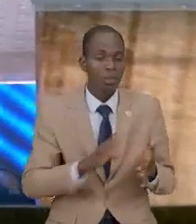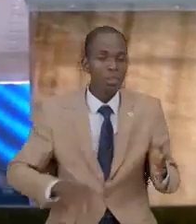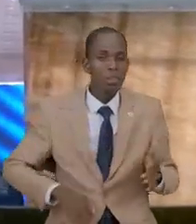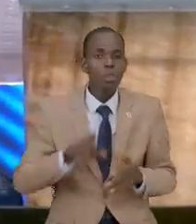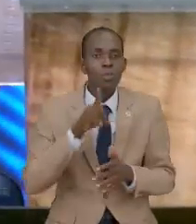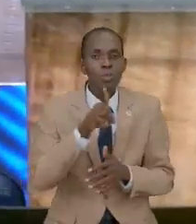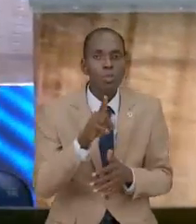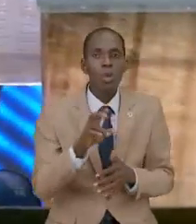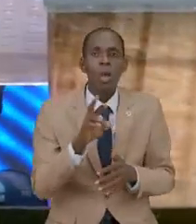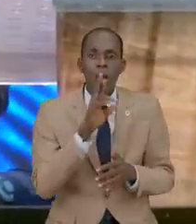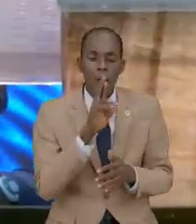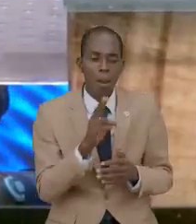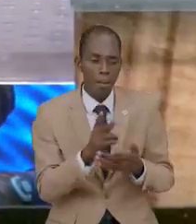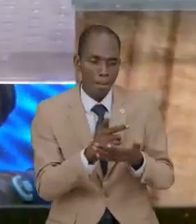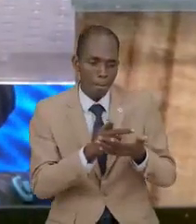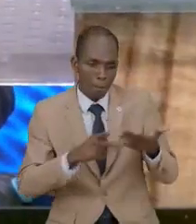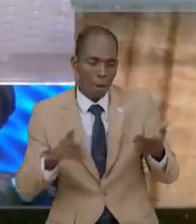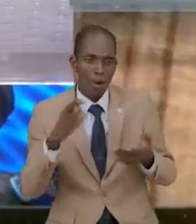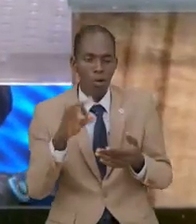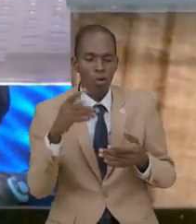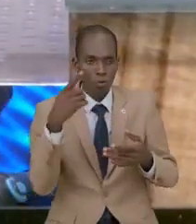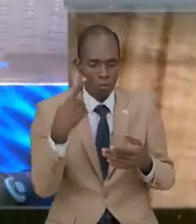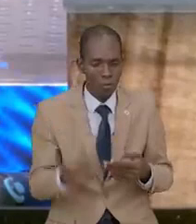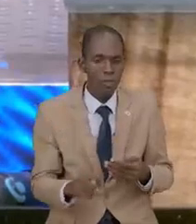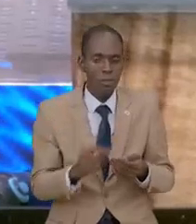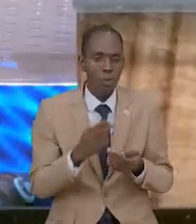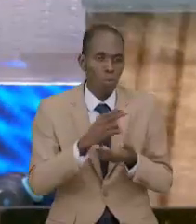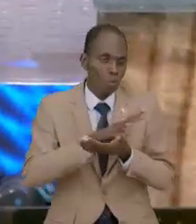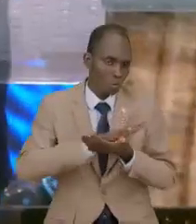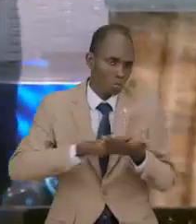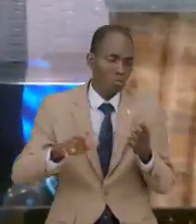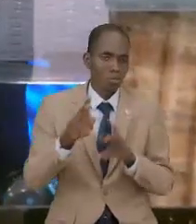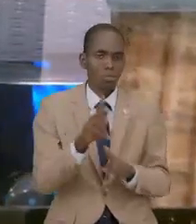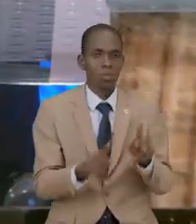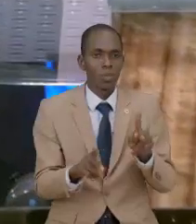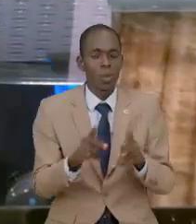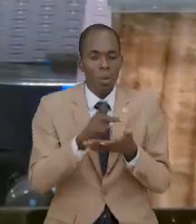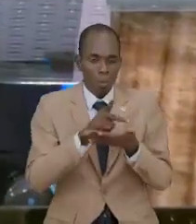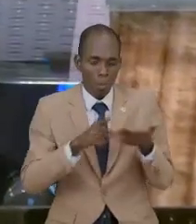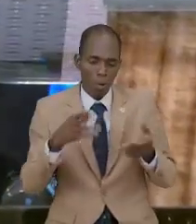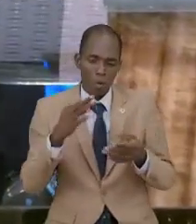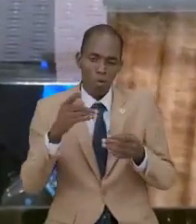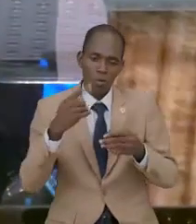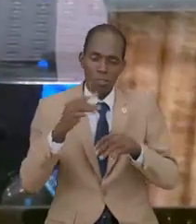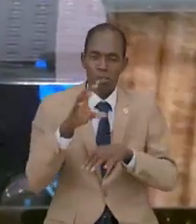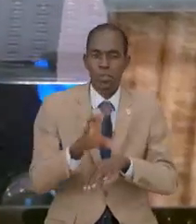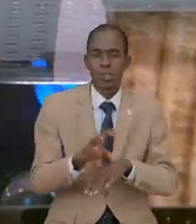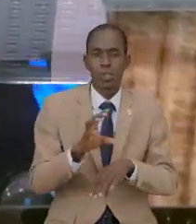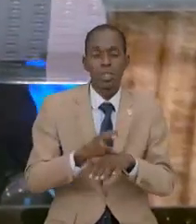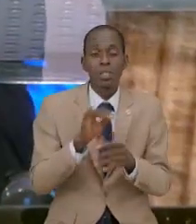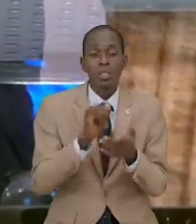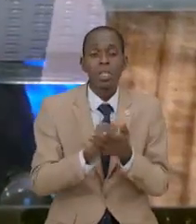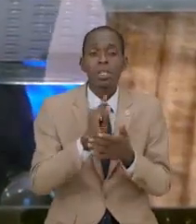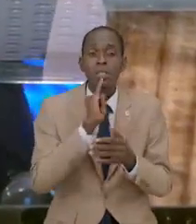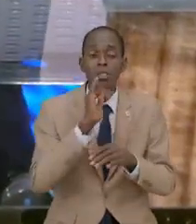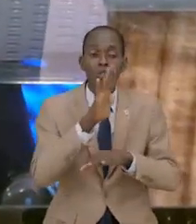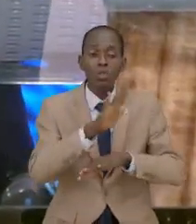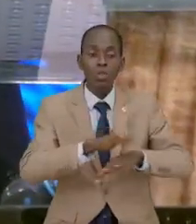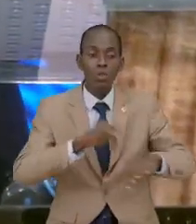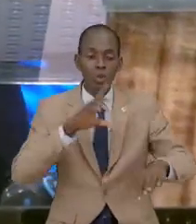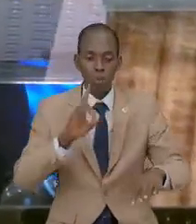are part of the ecclesia. You are part of the church that is called